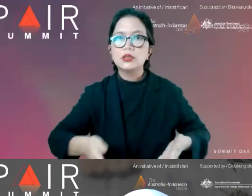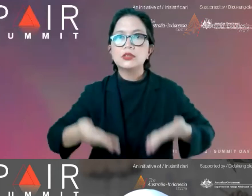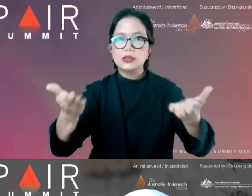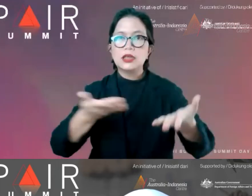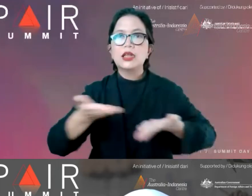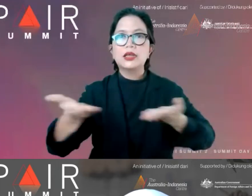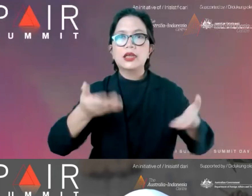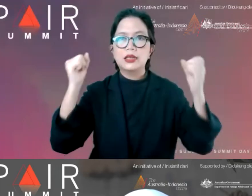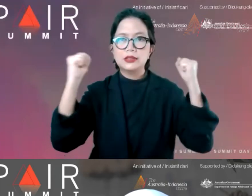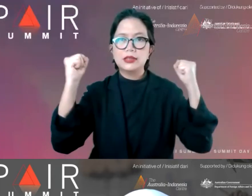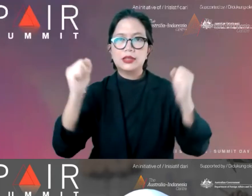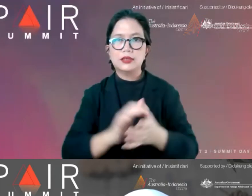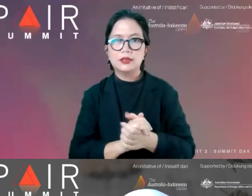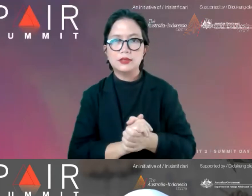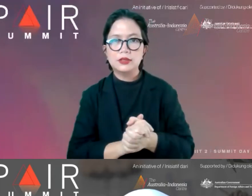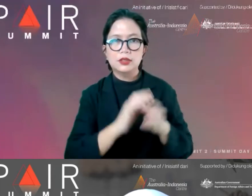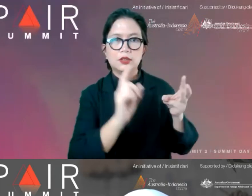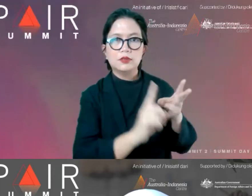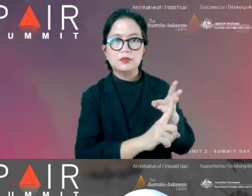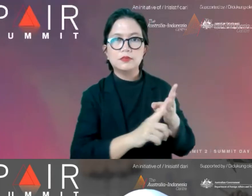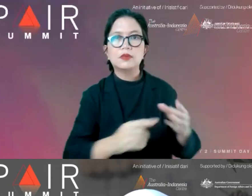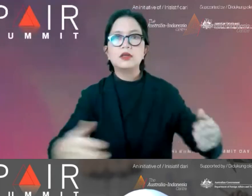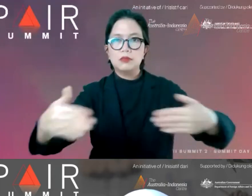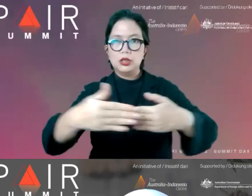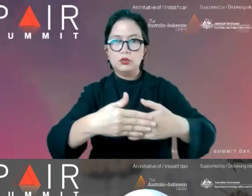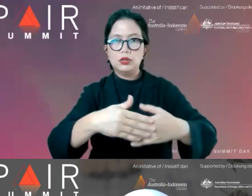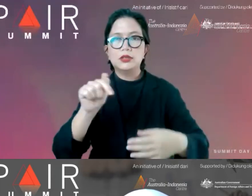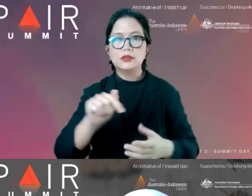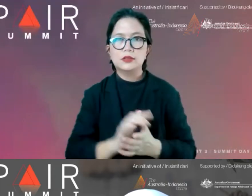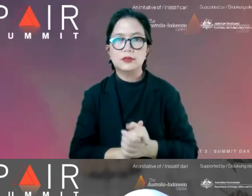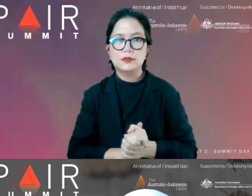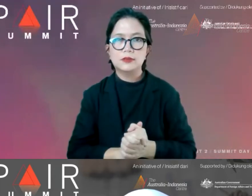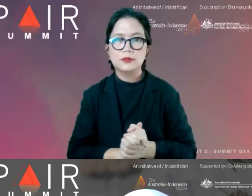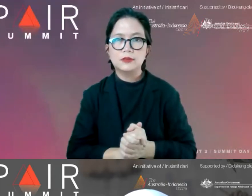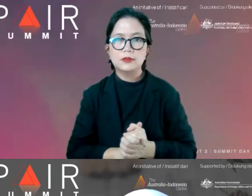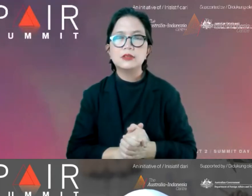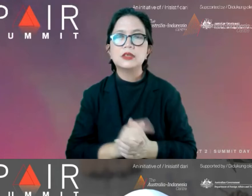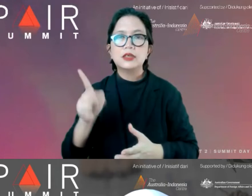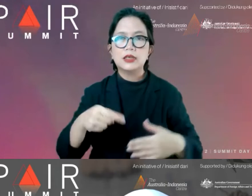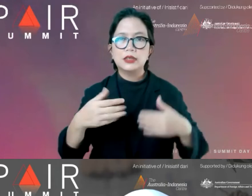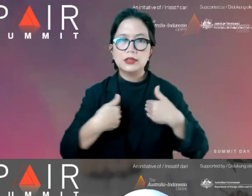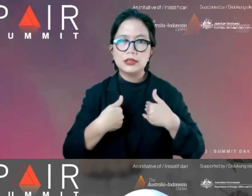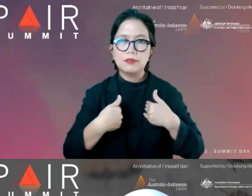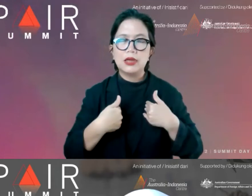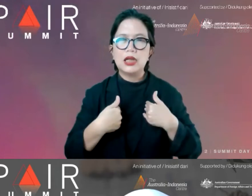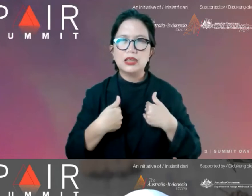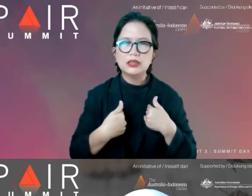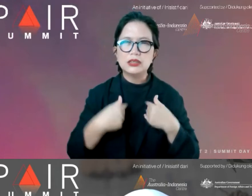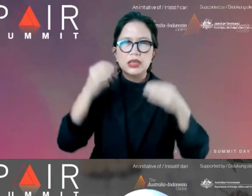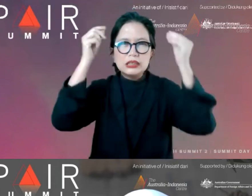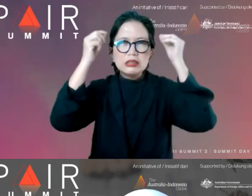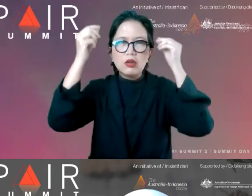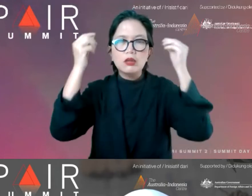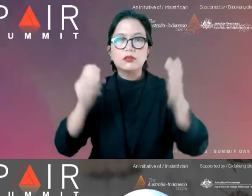also protect them from the mental and psychological fatigue. So these 3, from the COVID itself, from